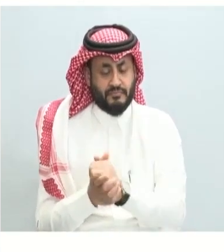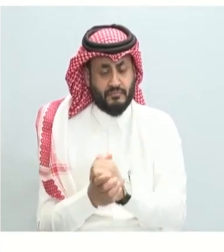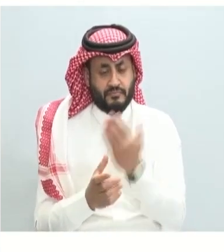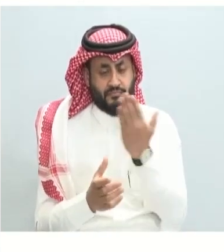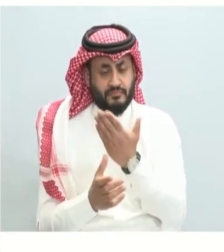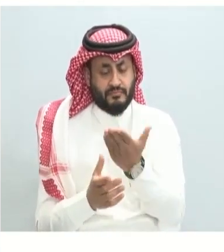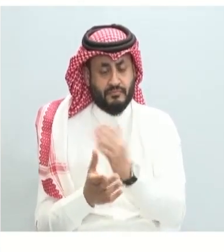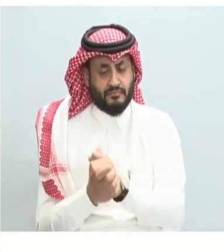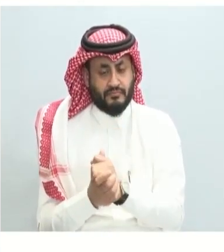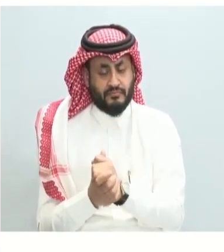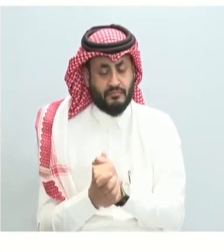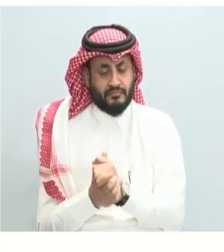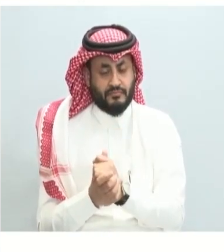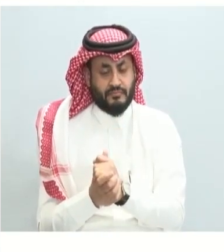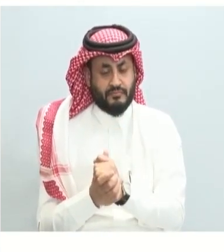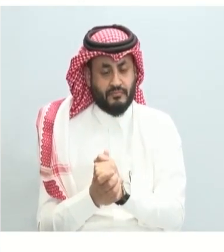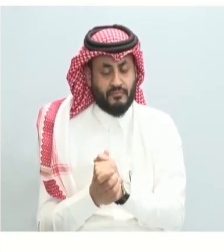sentence. Let's read it.